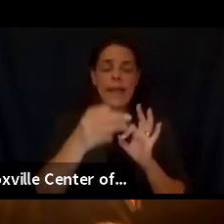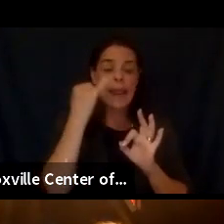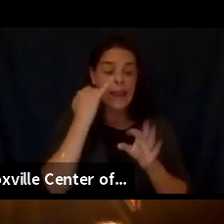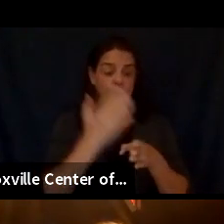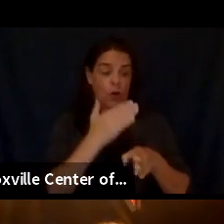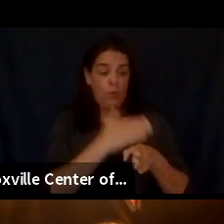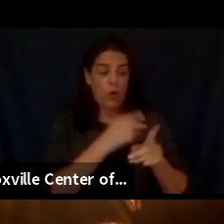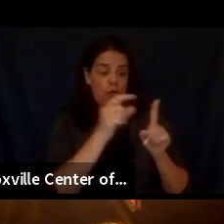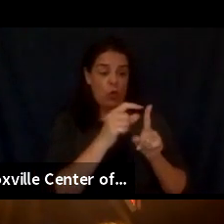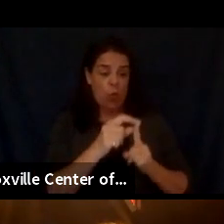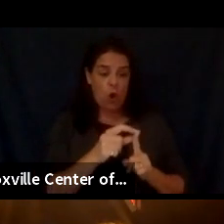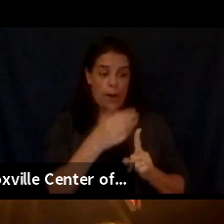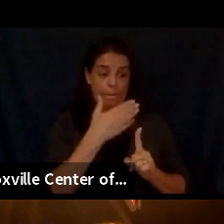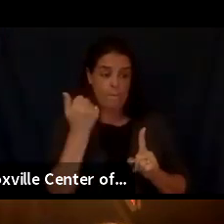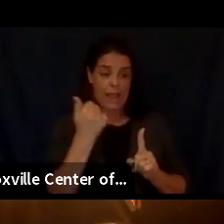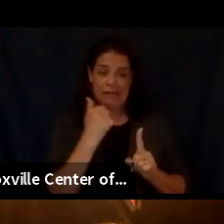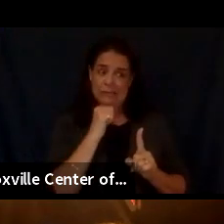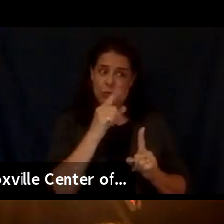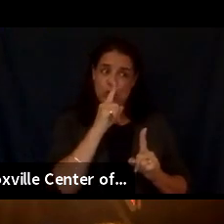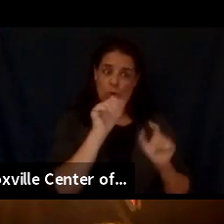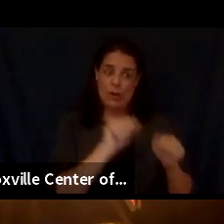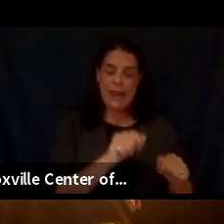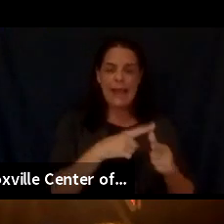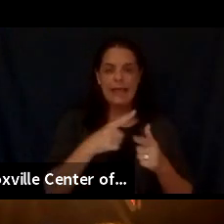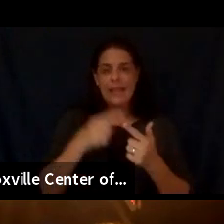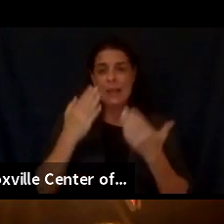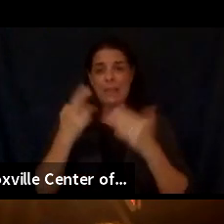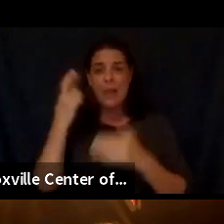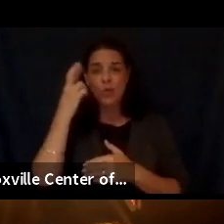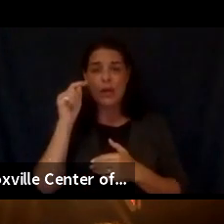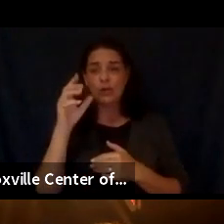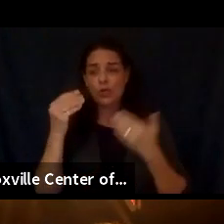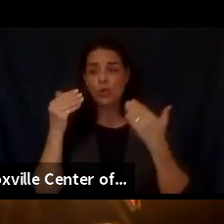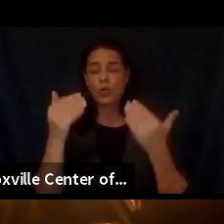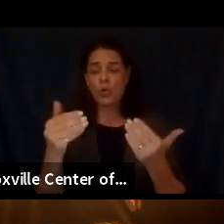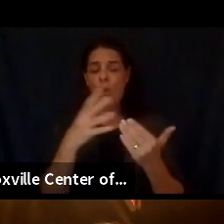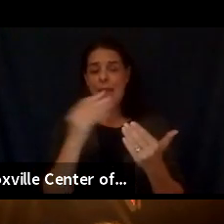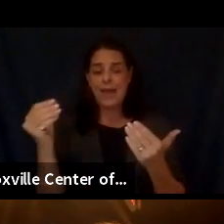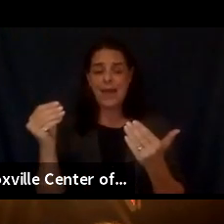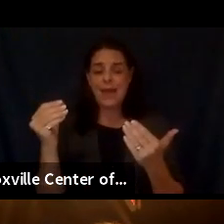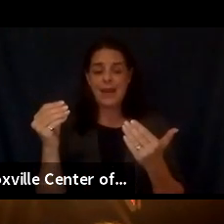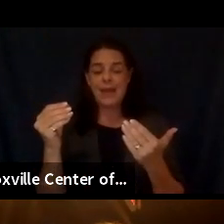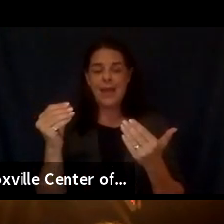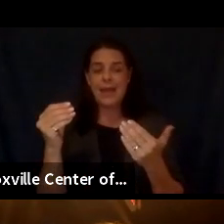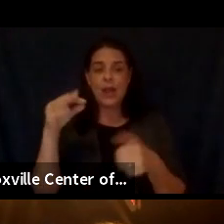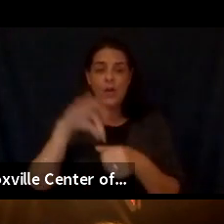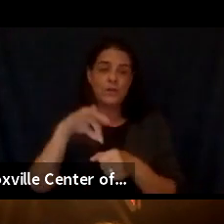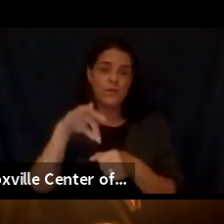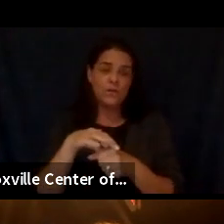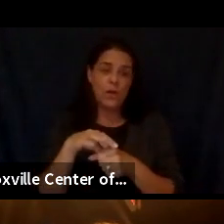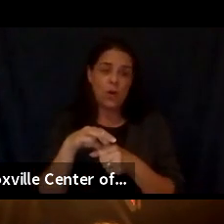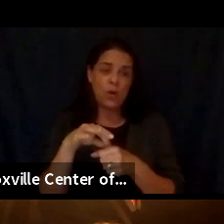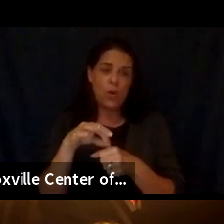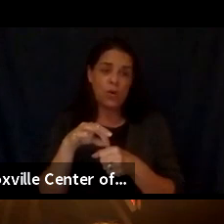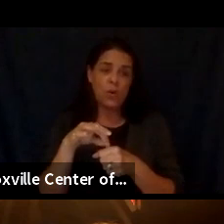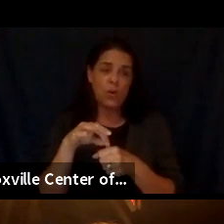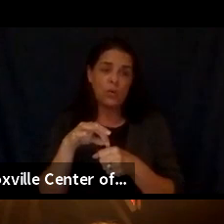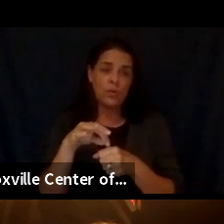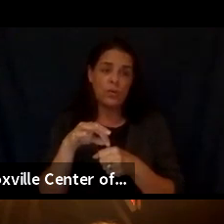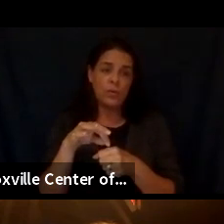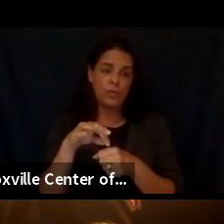to do that, then it may be reasonable just to go ahead and vote as